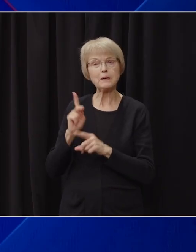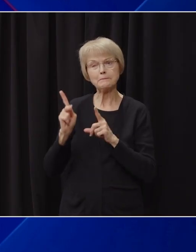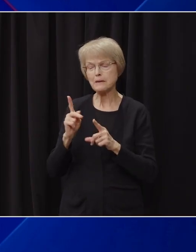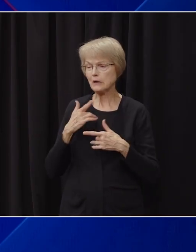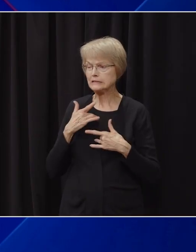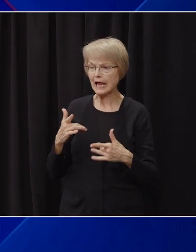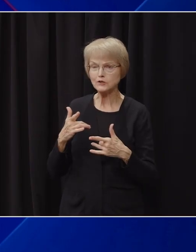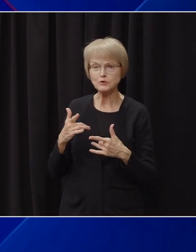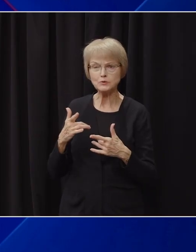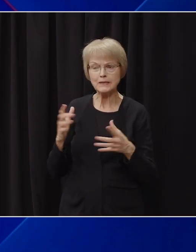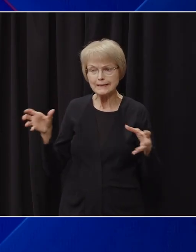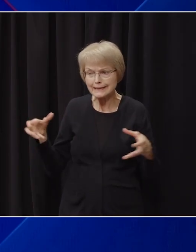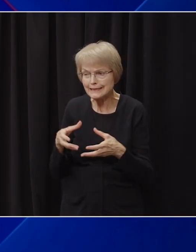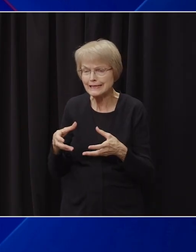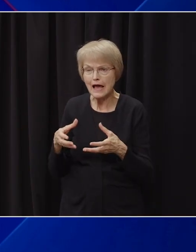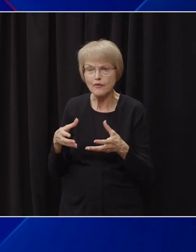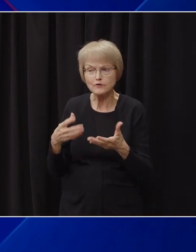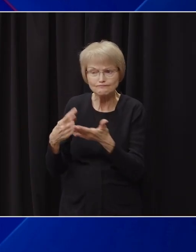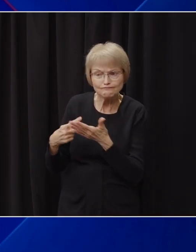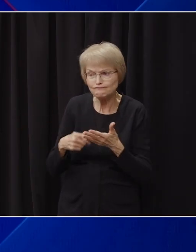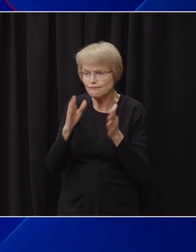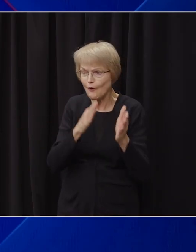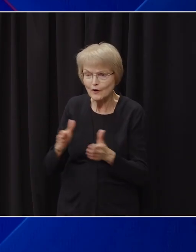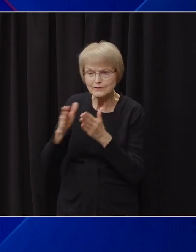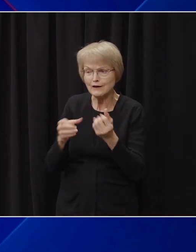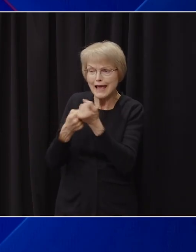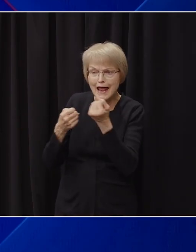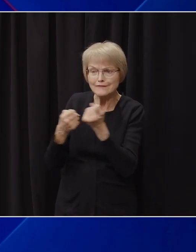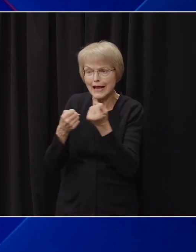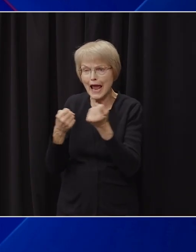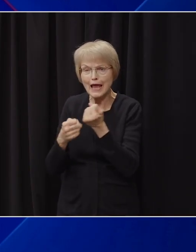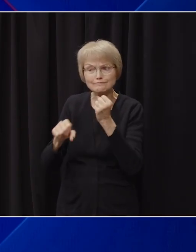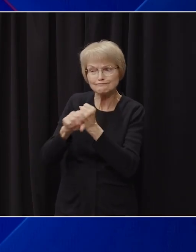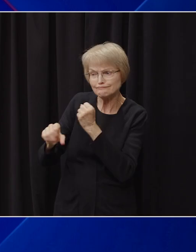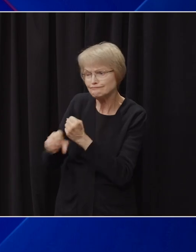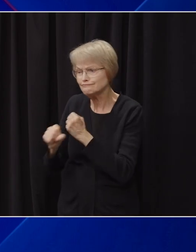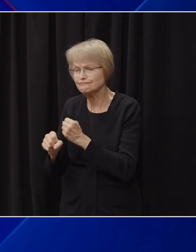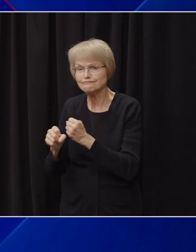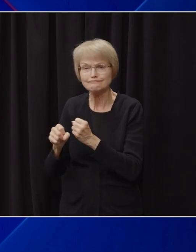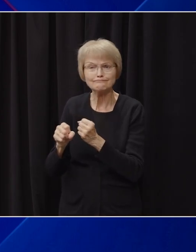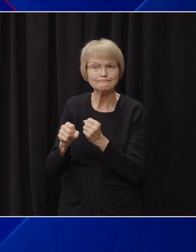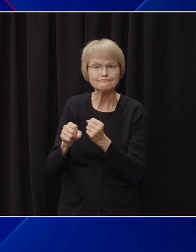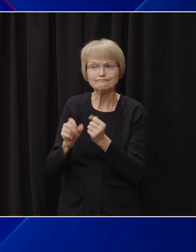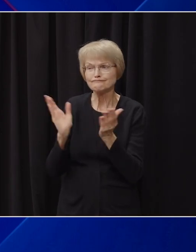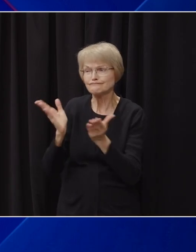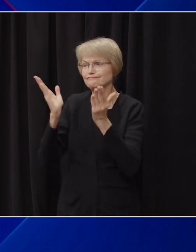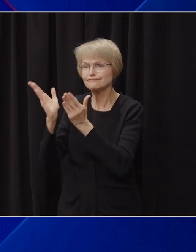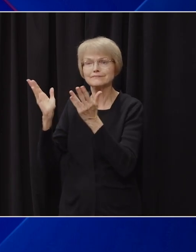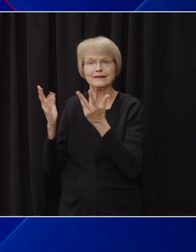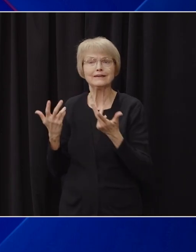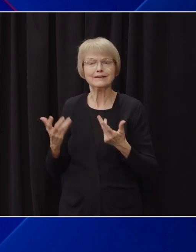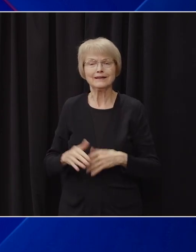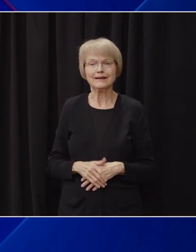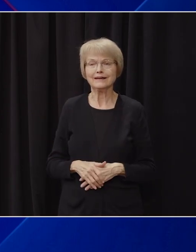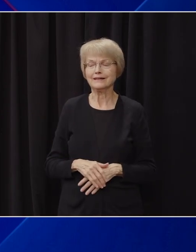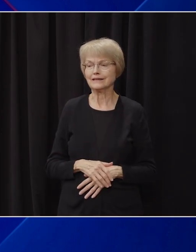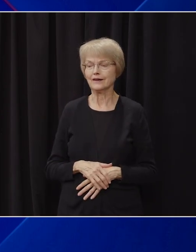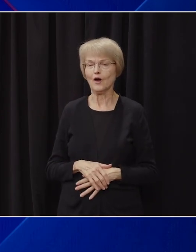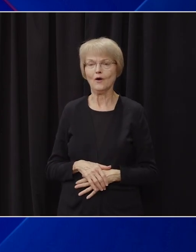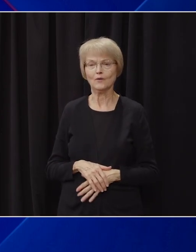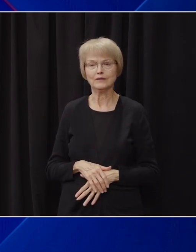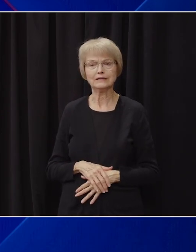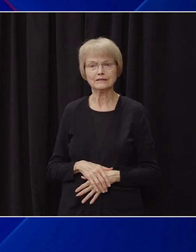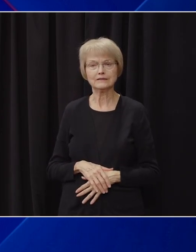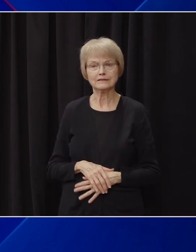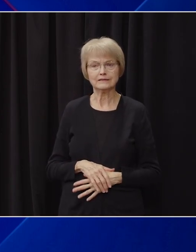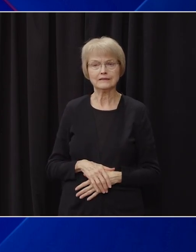organize and advocate already, and so maybe just kind of finding that